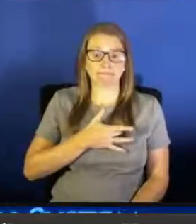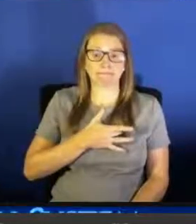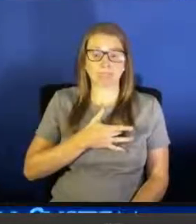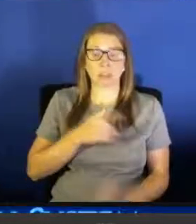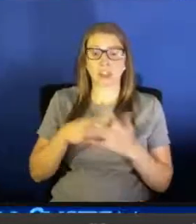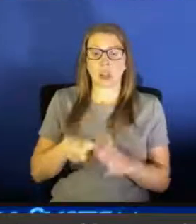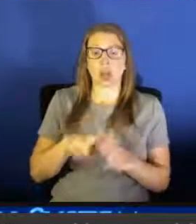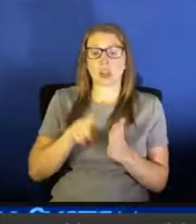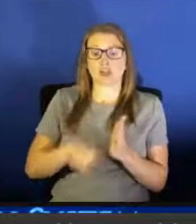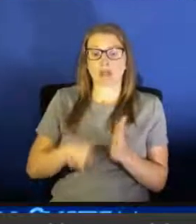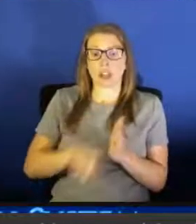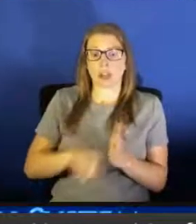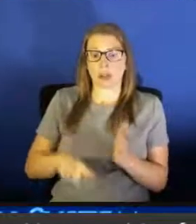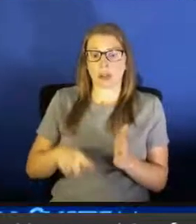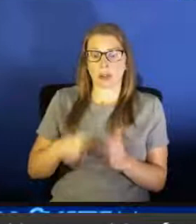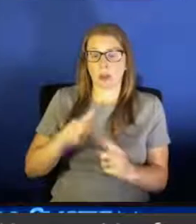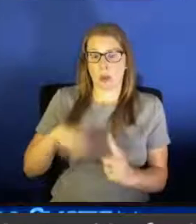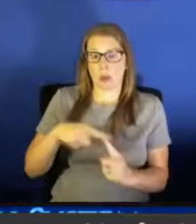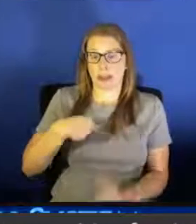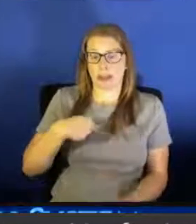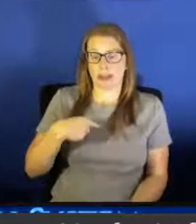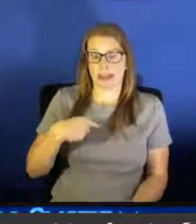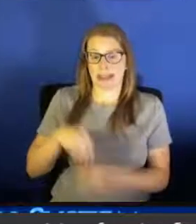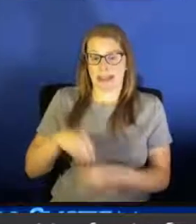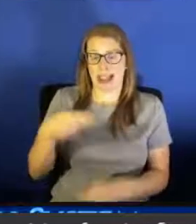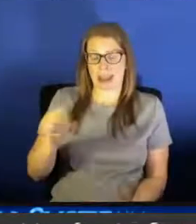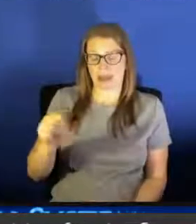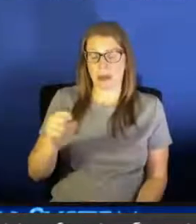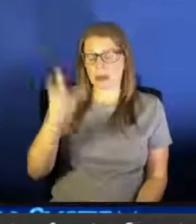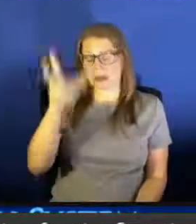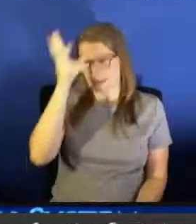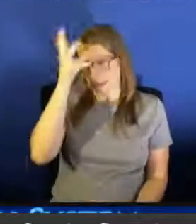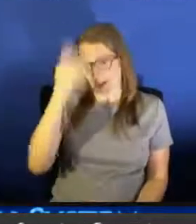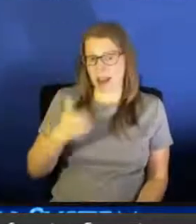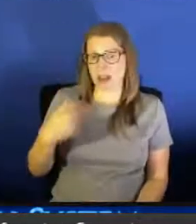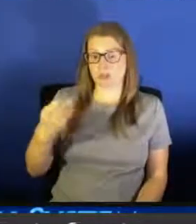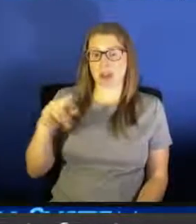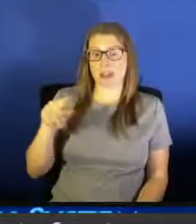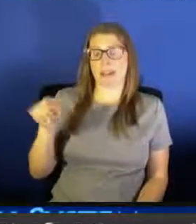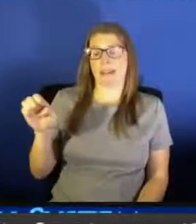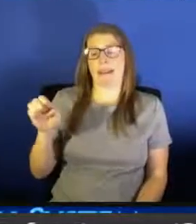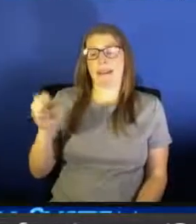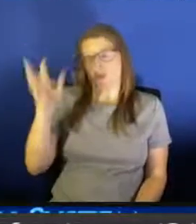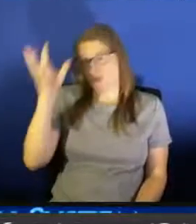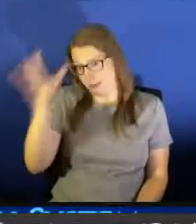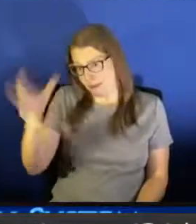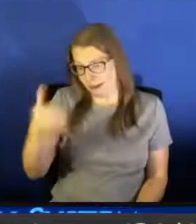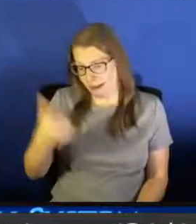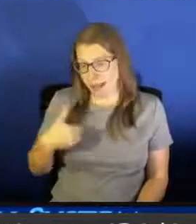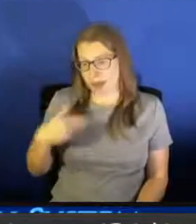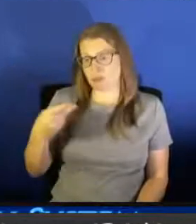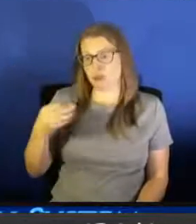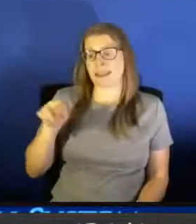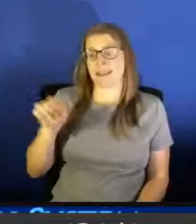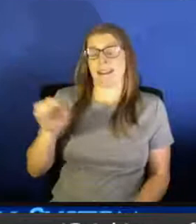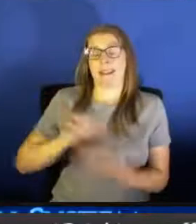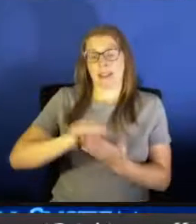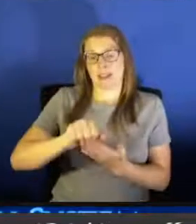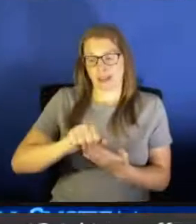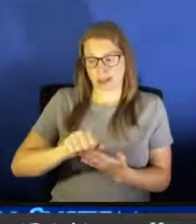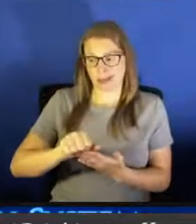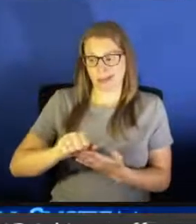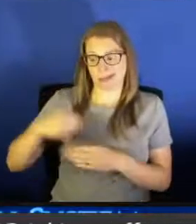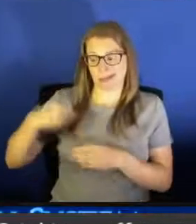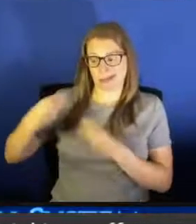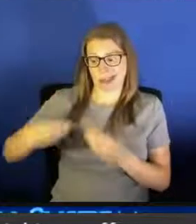when I was in high school. My dad's had prostate cancer. My grandpa's had prostate cancer. And I fear in